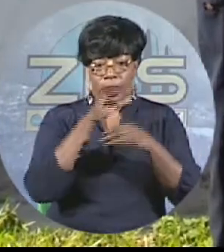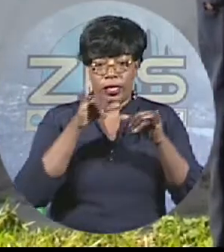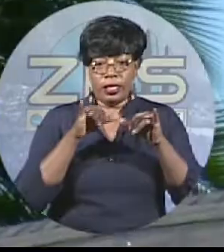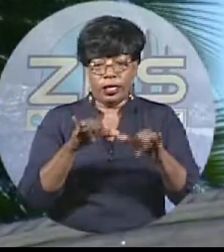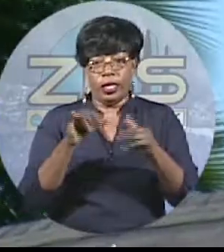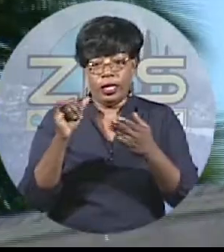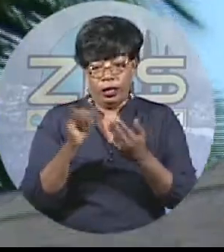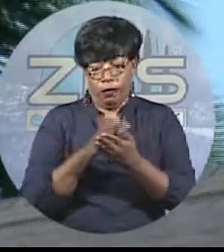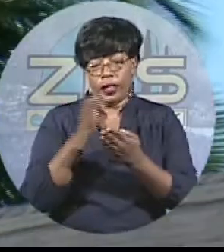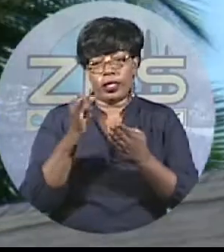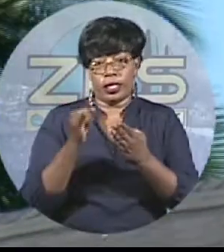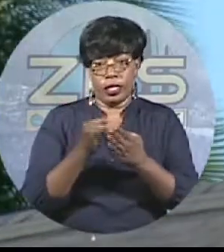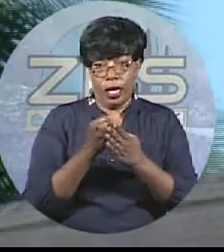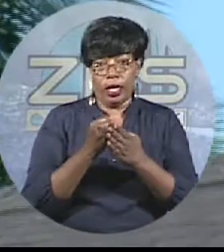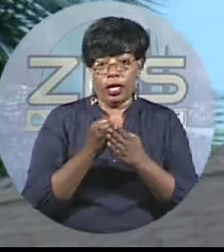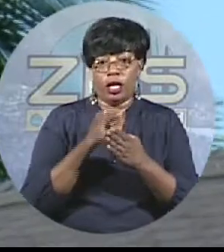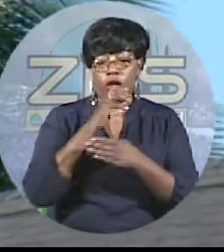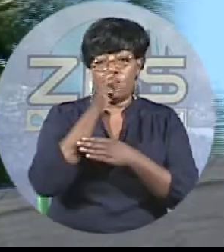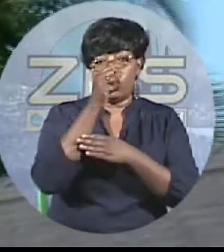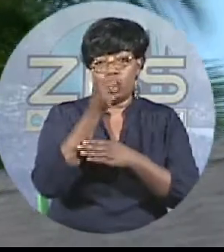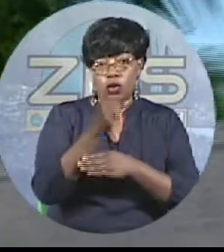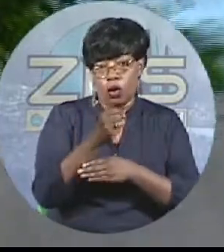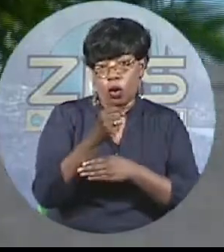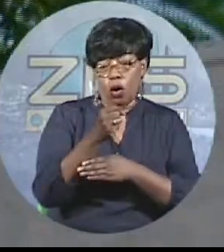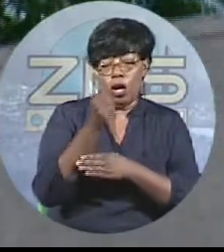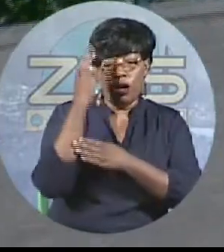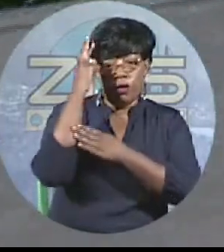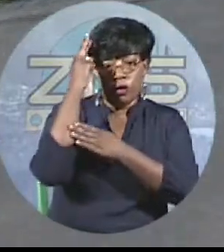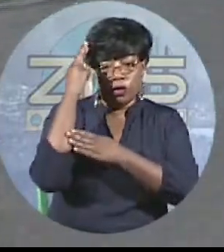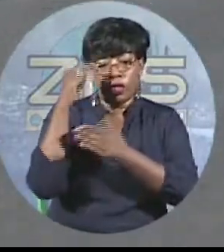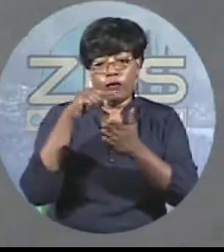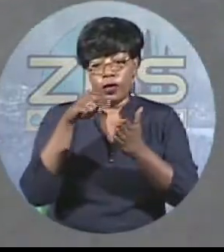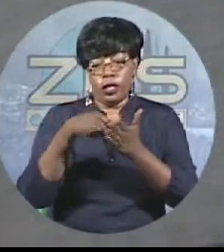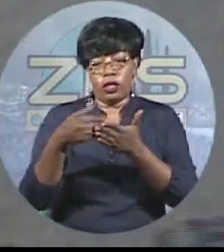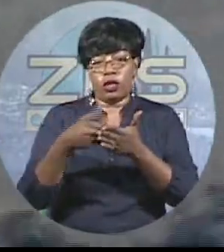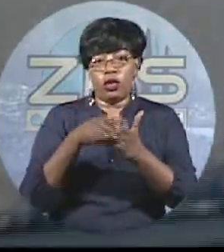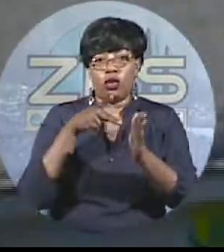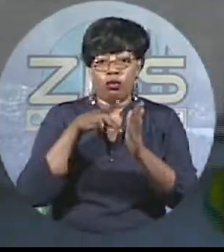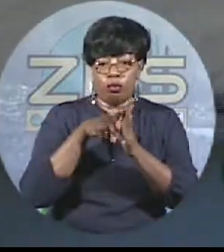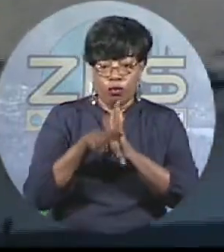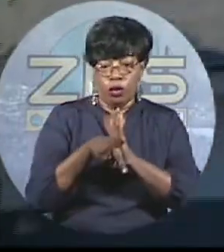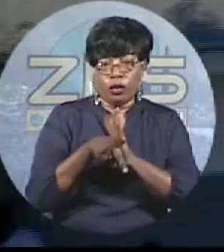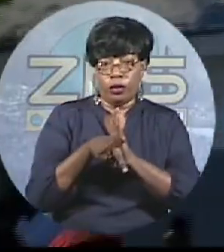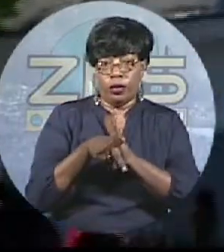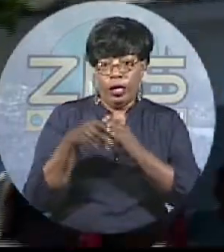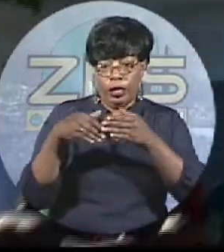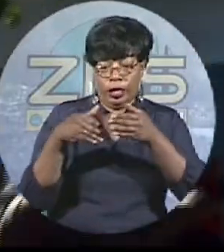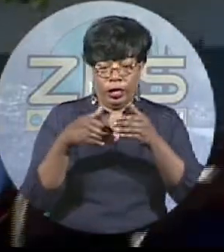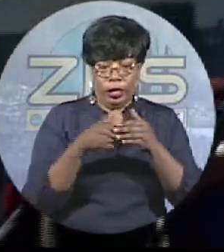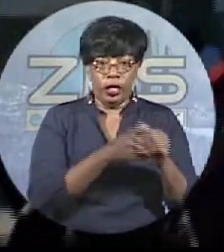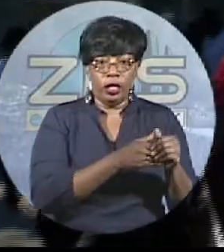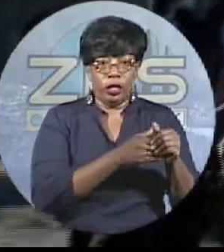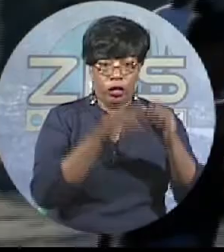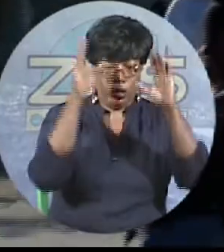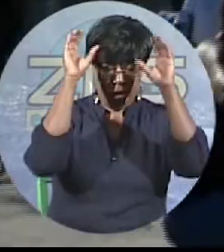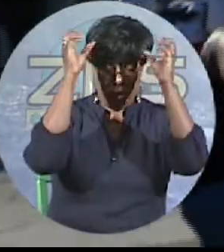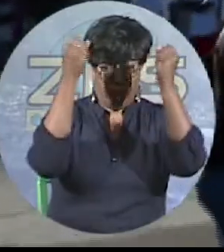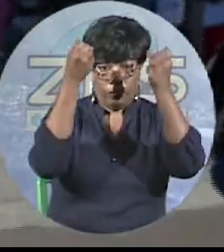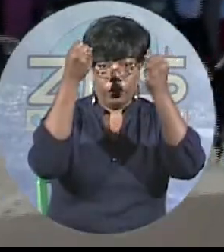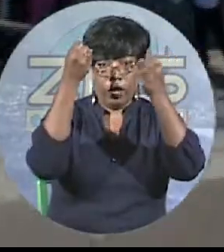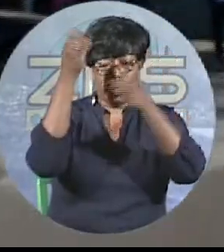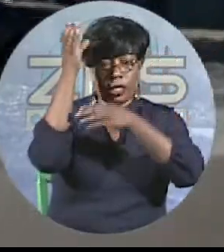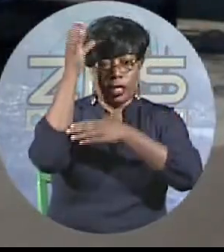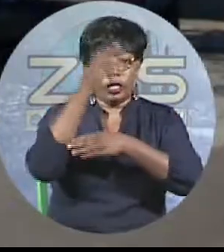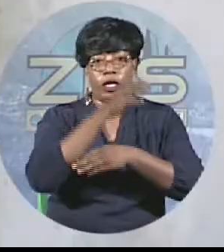stages of their investigation and are not certain at this time of the motive for this latest murder. Head of the Central Detective Unit, Chief Superintendent